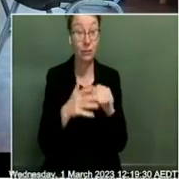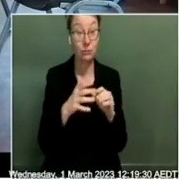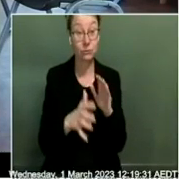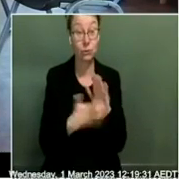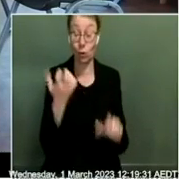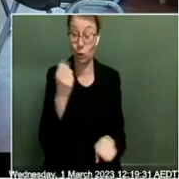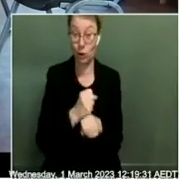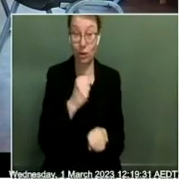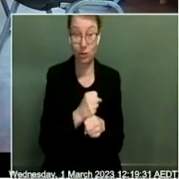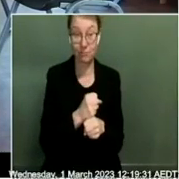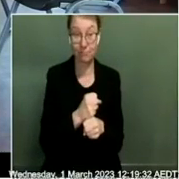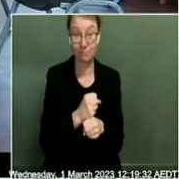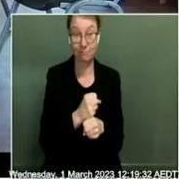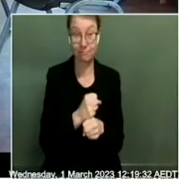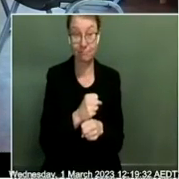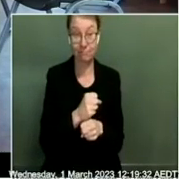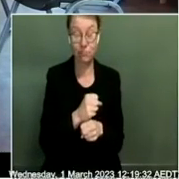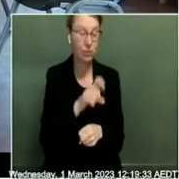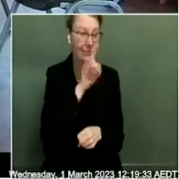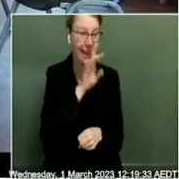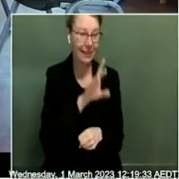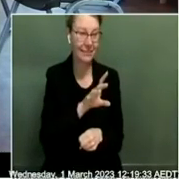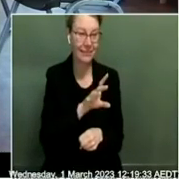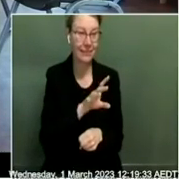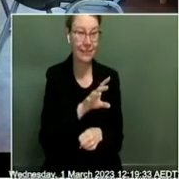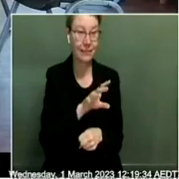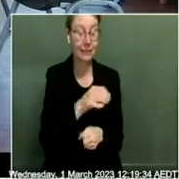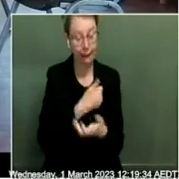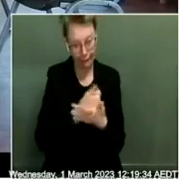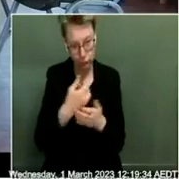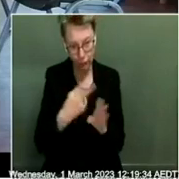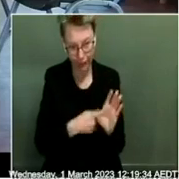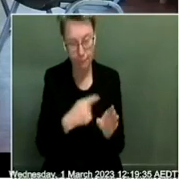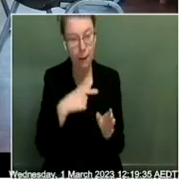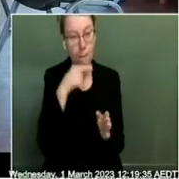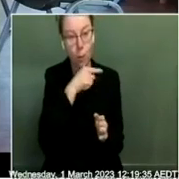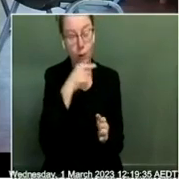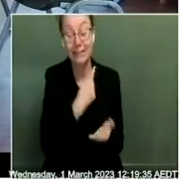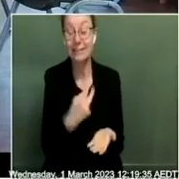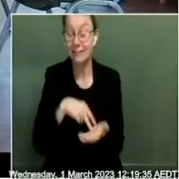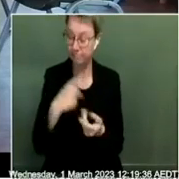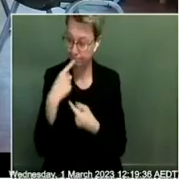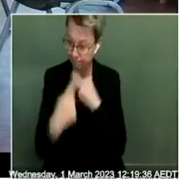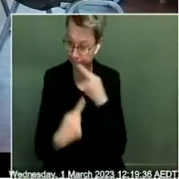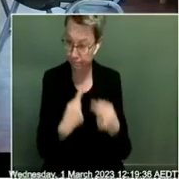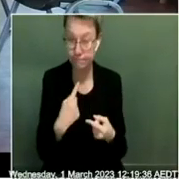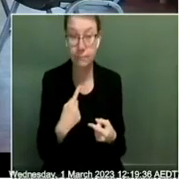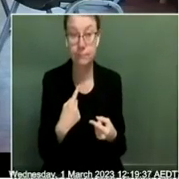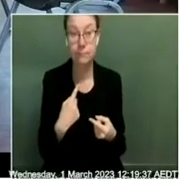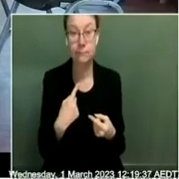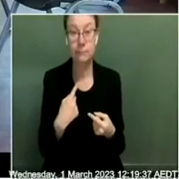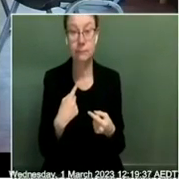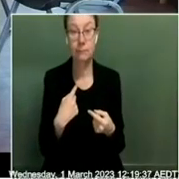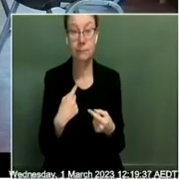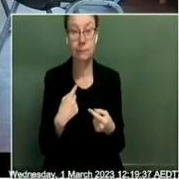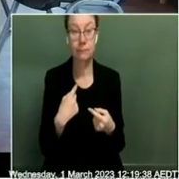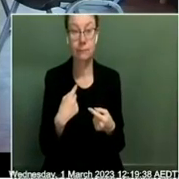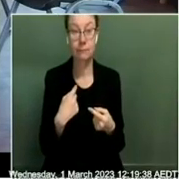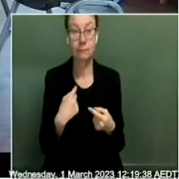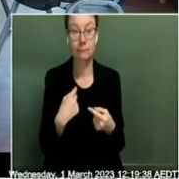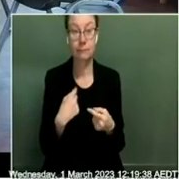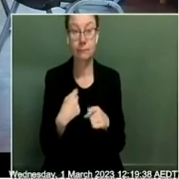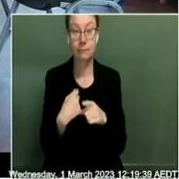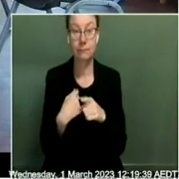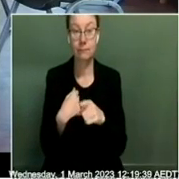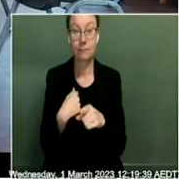10-year-old. Yep. He just does it every year. There you go. And our kids are at school wondering, looking at the flag and saying, where's the Aboriginal flag? But the teachers are challenging